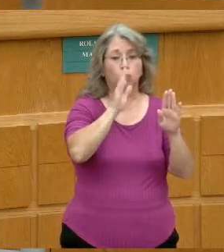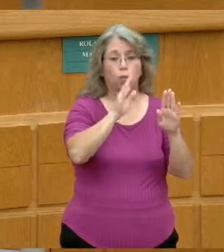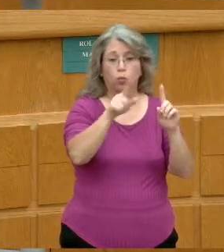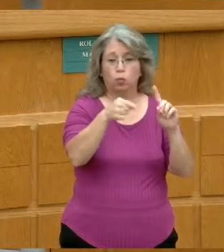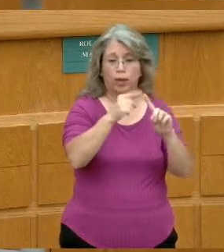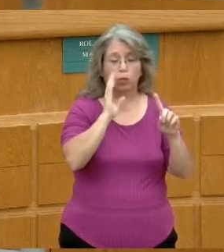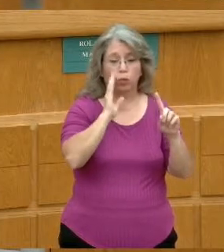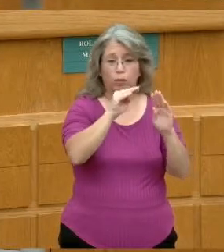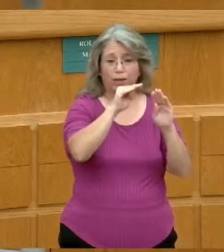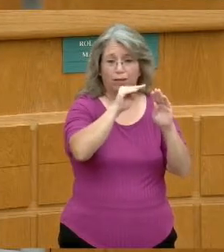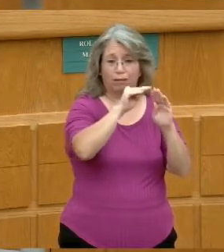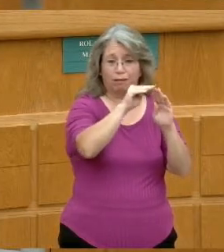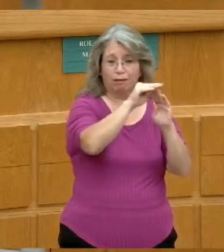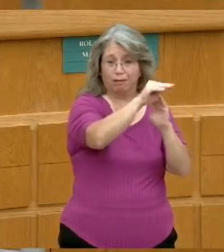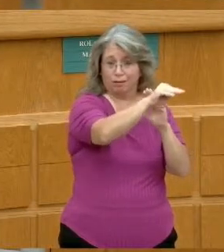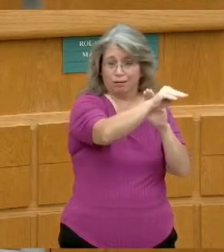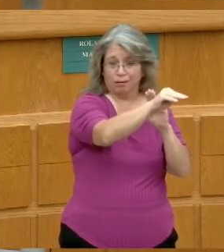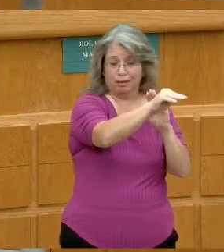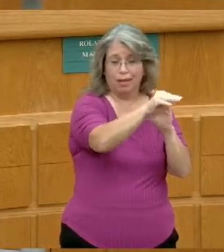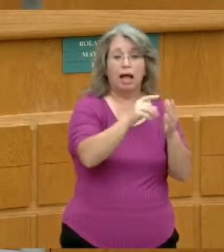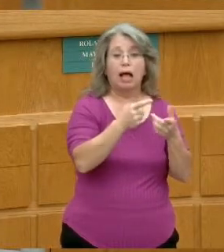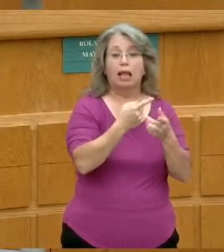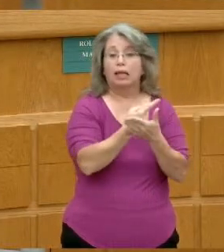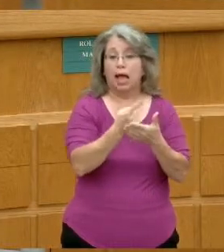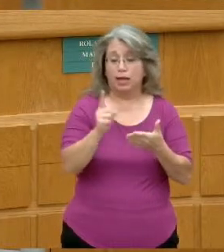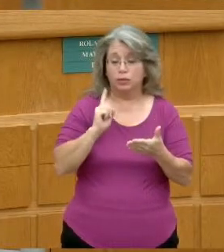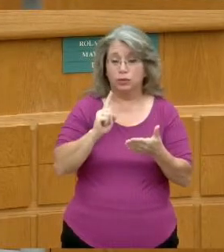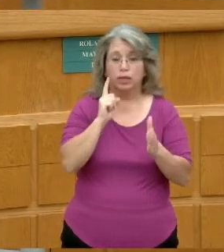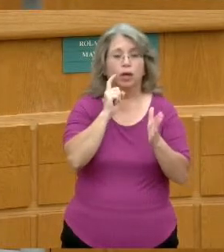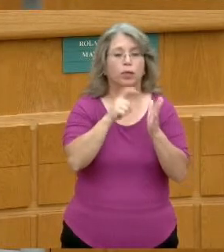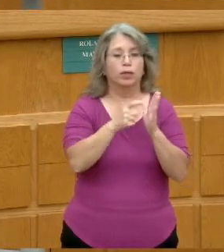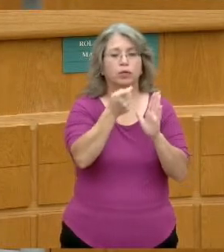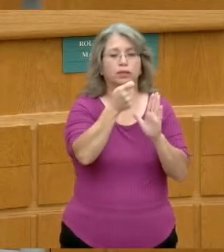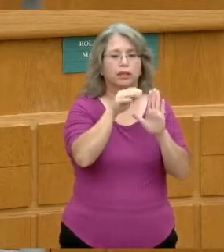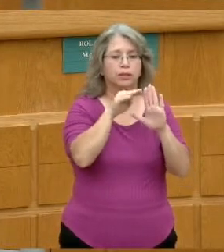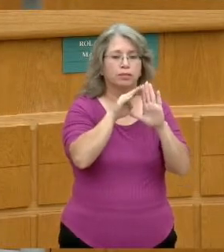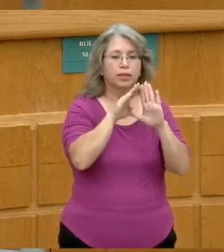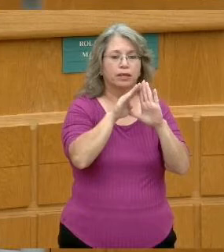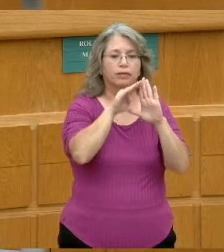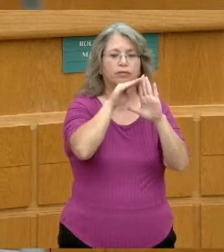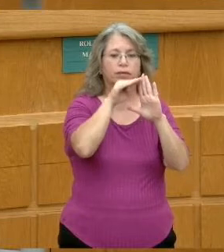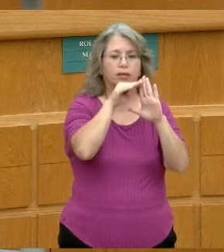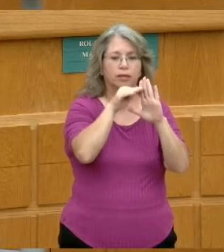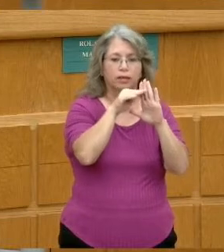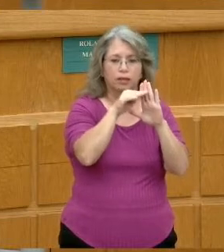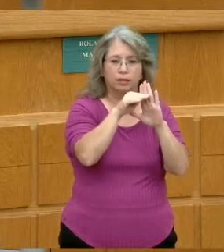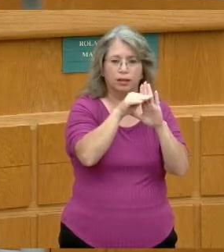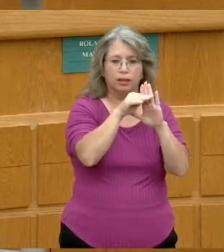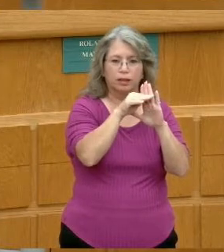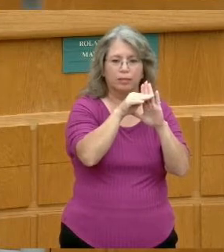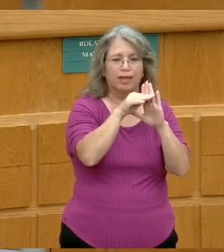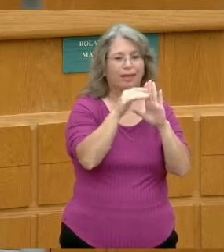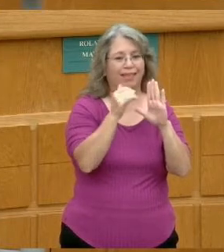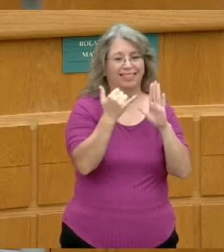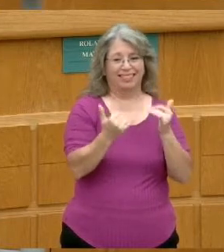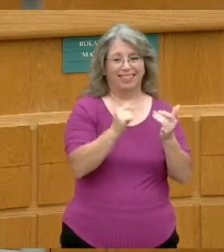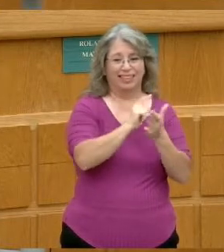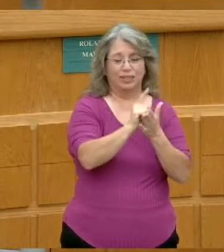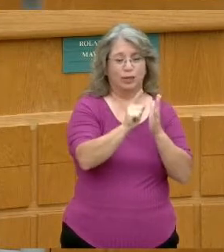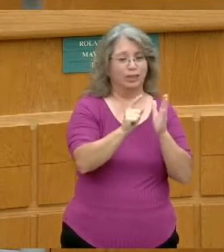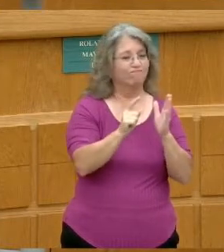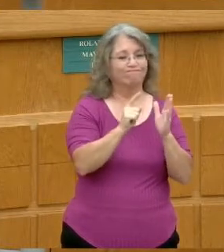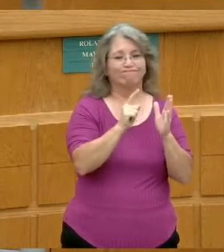level. Now what's happened is last week we were leveling off, but now with a new week's worth of data, it becomes more clear that we're